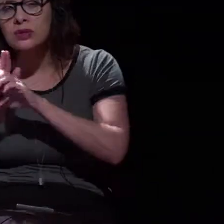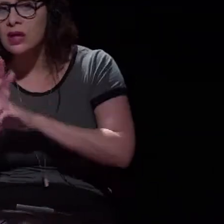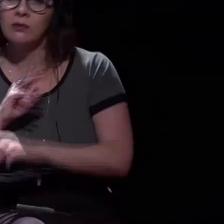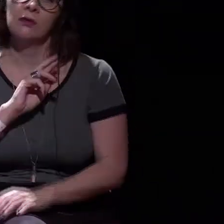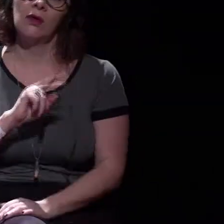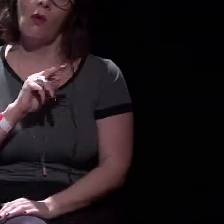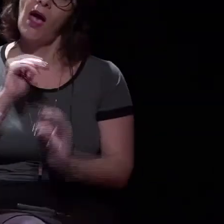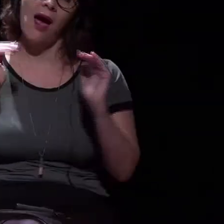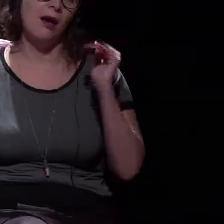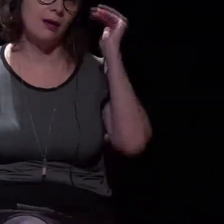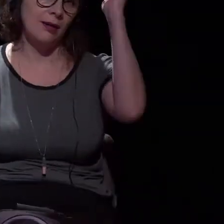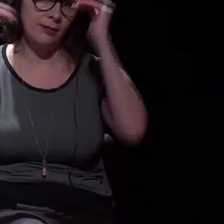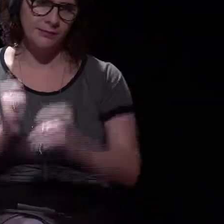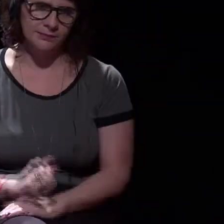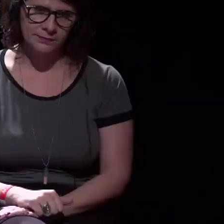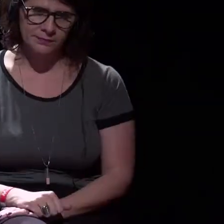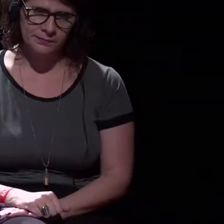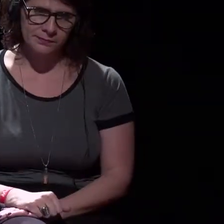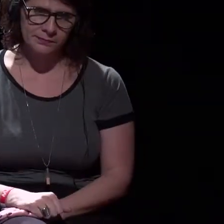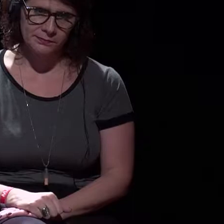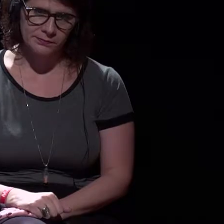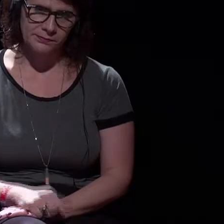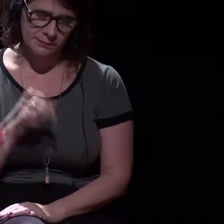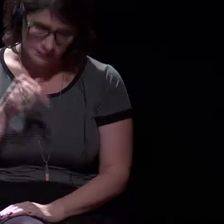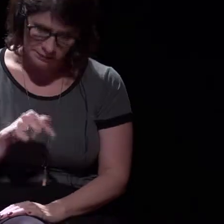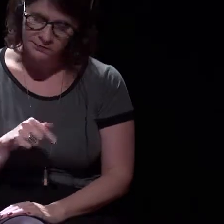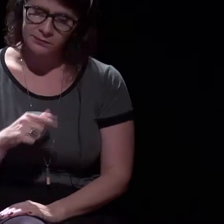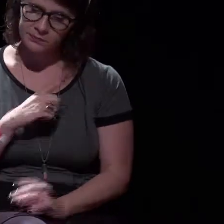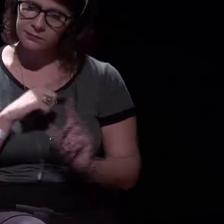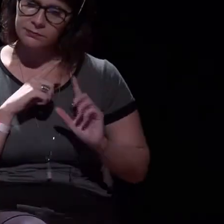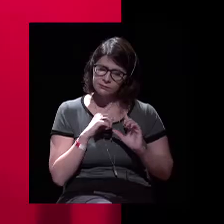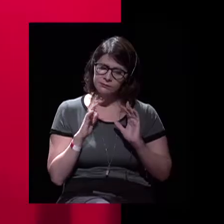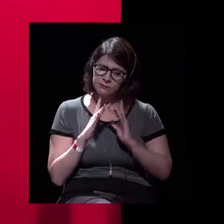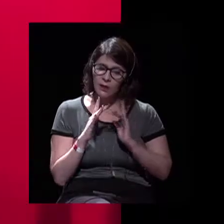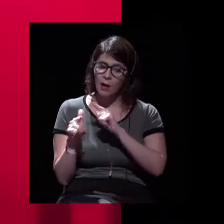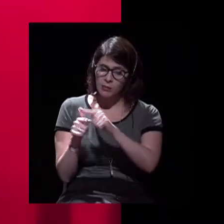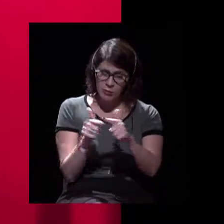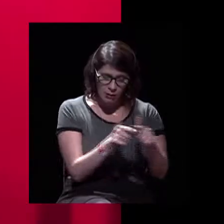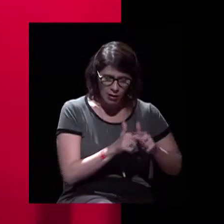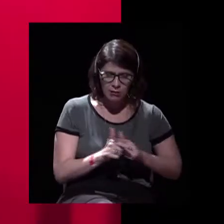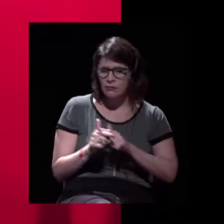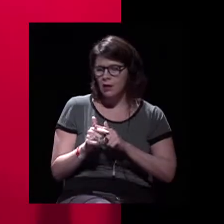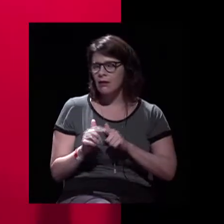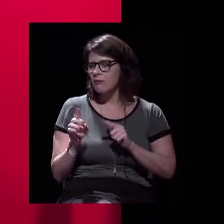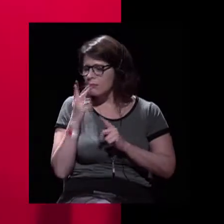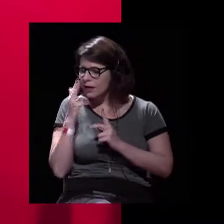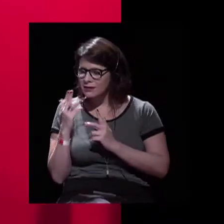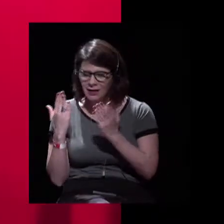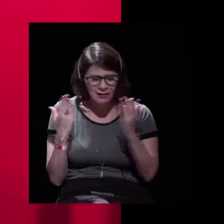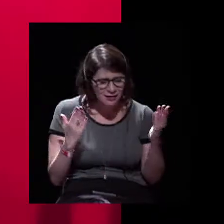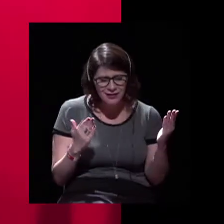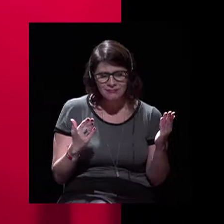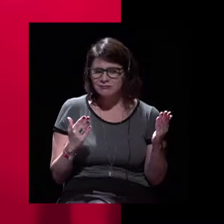And addressing in depth problems that had only been partially analyzed until now, such as the specific affinity to the postulates of